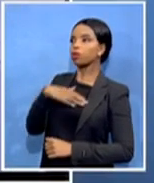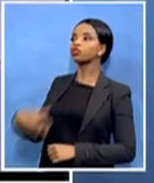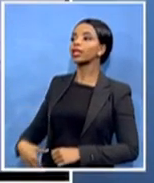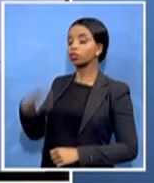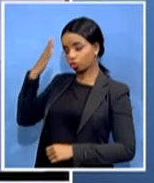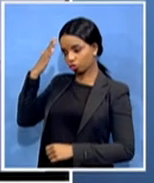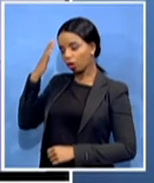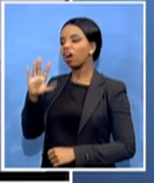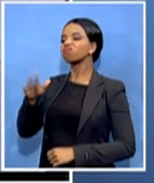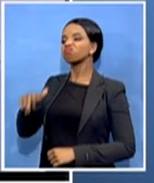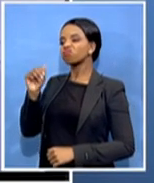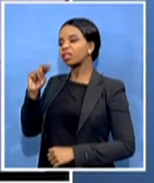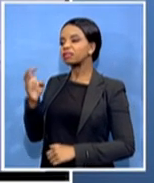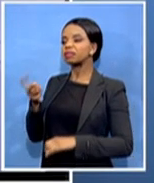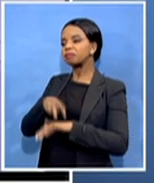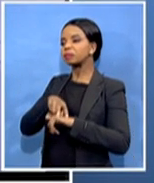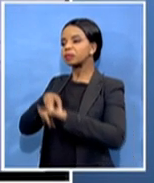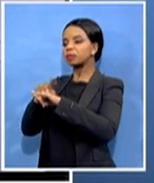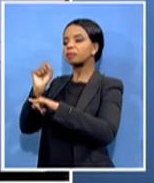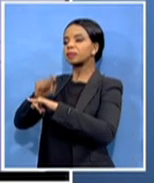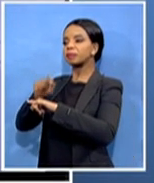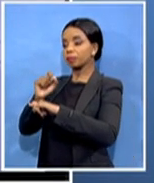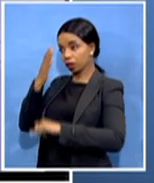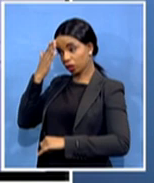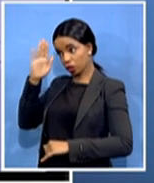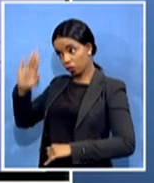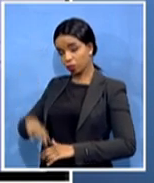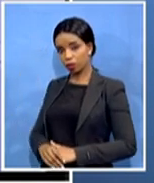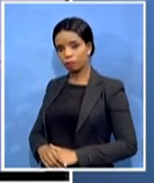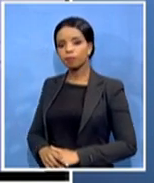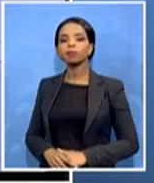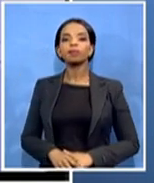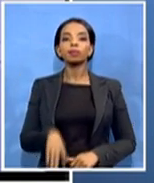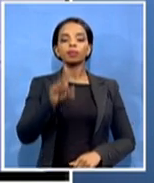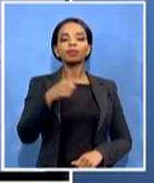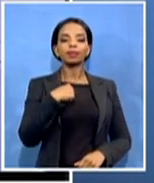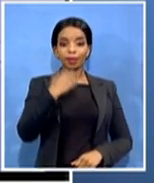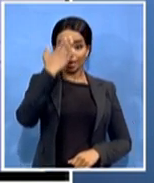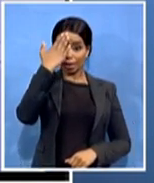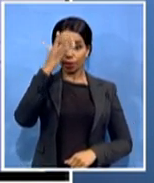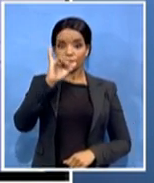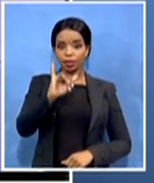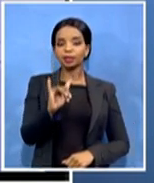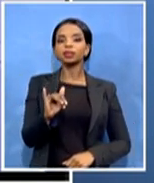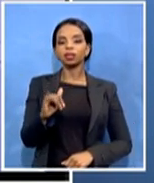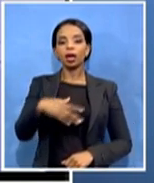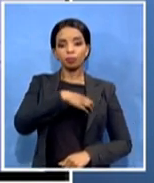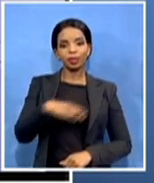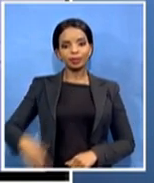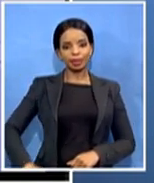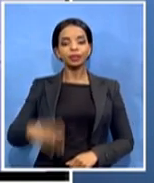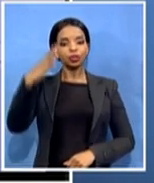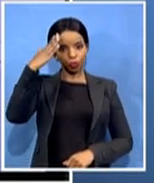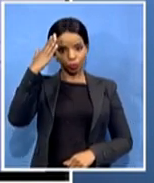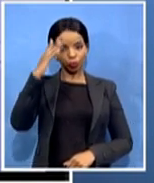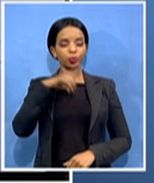know that as the president of the ANC, president knew about the fact that ANC and ZANU-PF were to